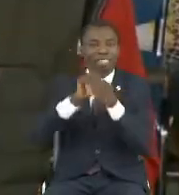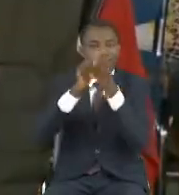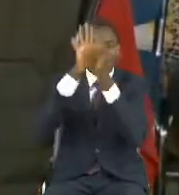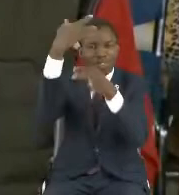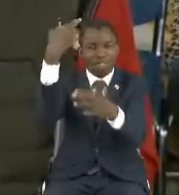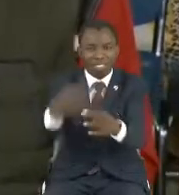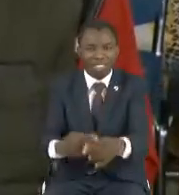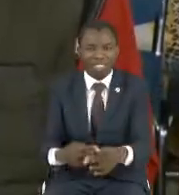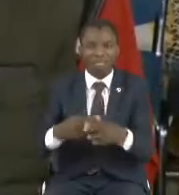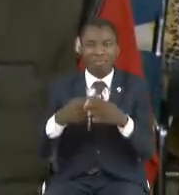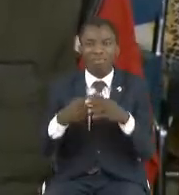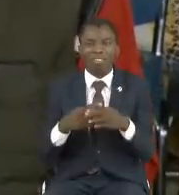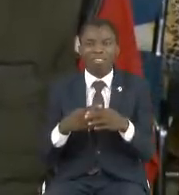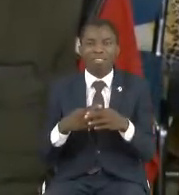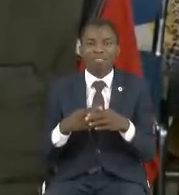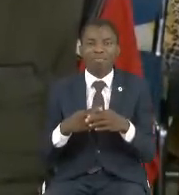name.